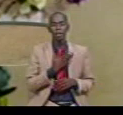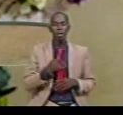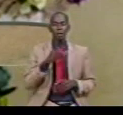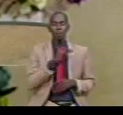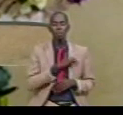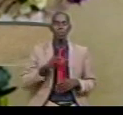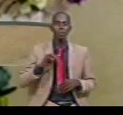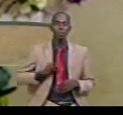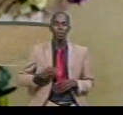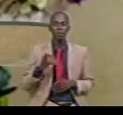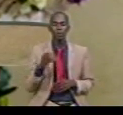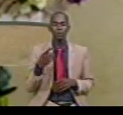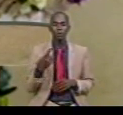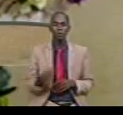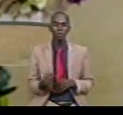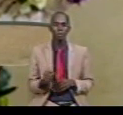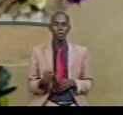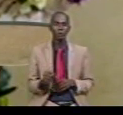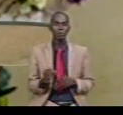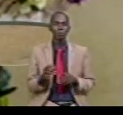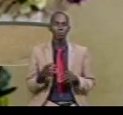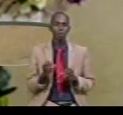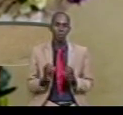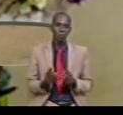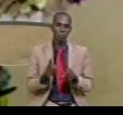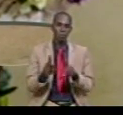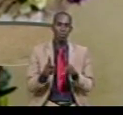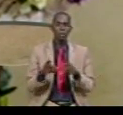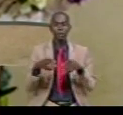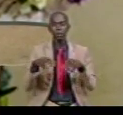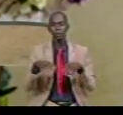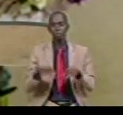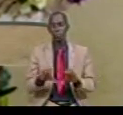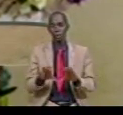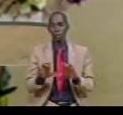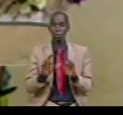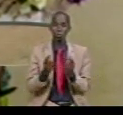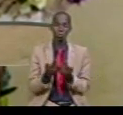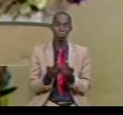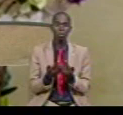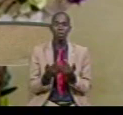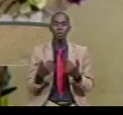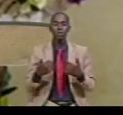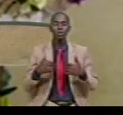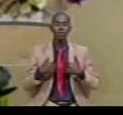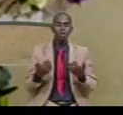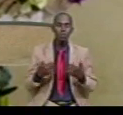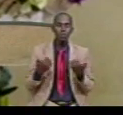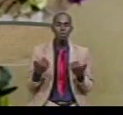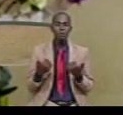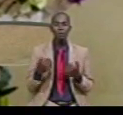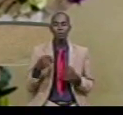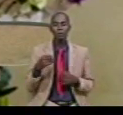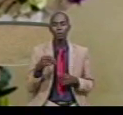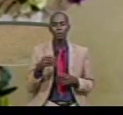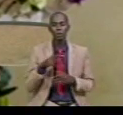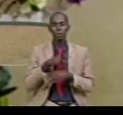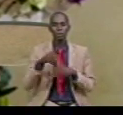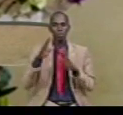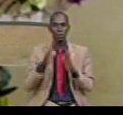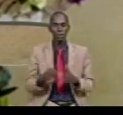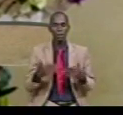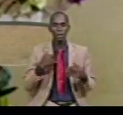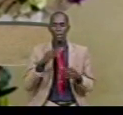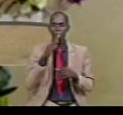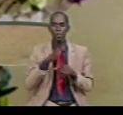of the privileged class. Young professionals have been equipped with